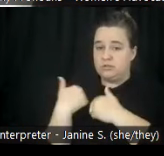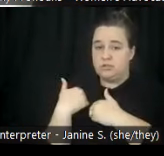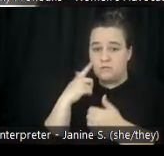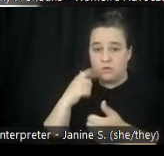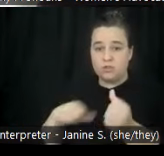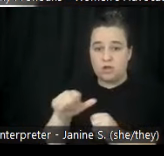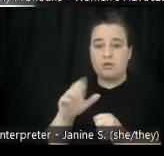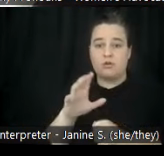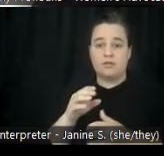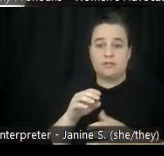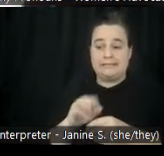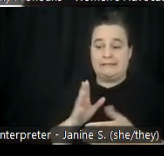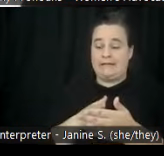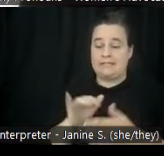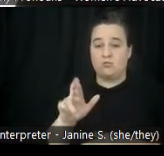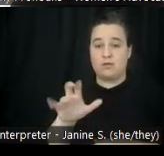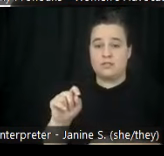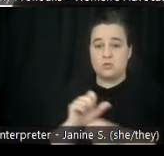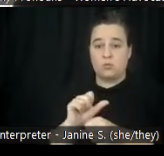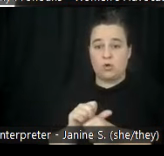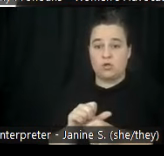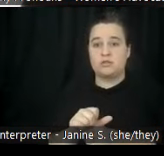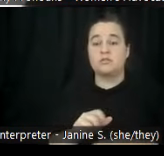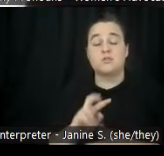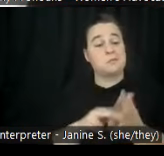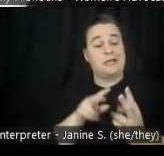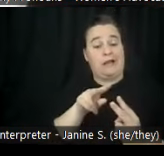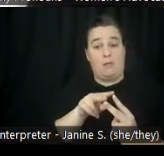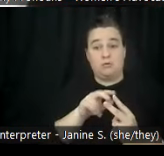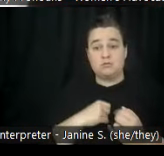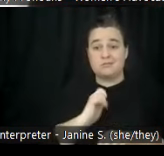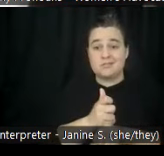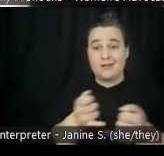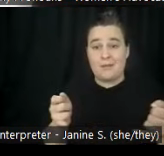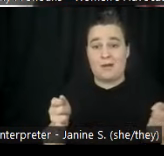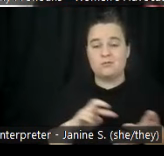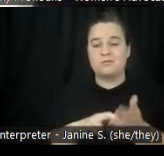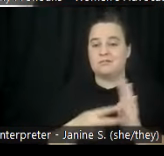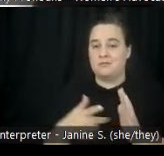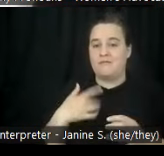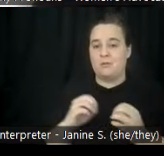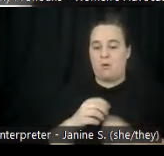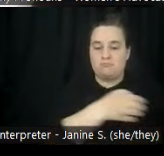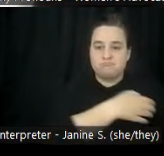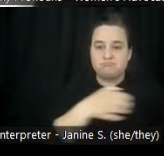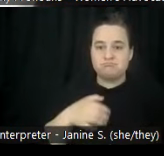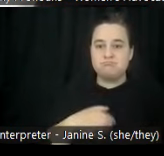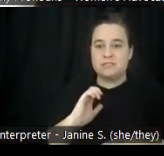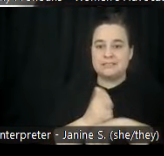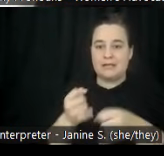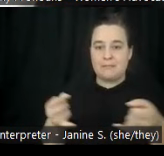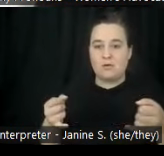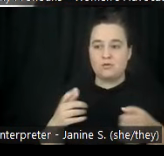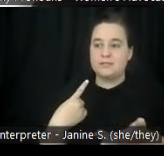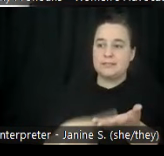anti-racist. So setting boundaries as a couple can also help individuals feel more empowered to make those boundaries and discuss them